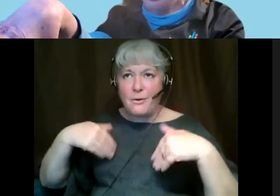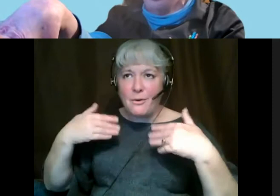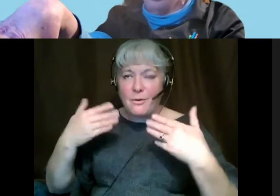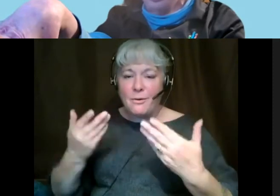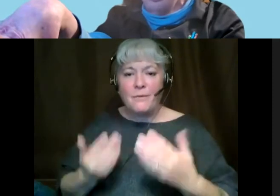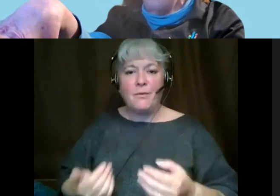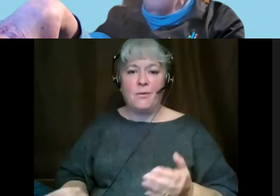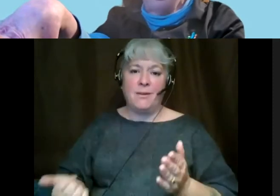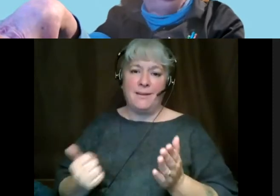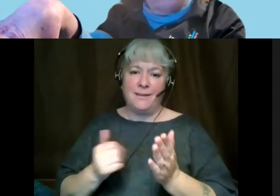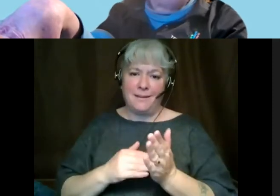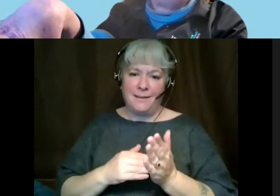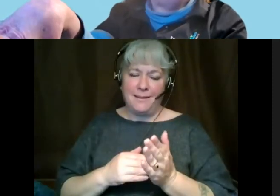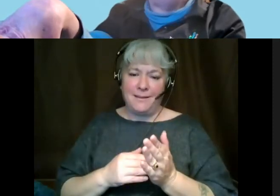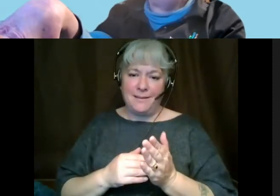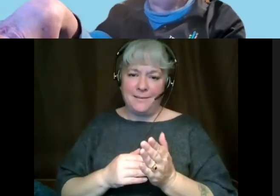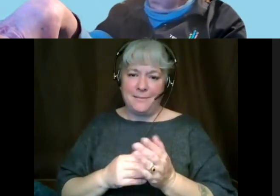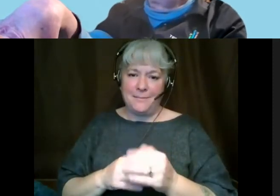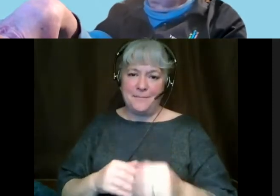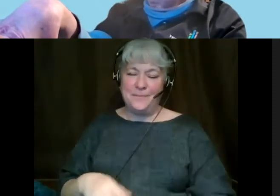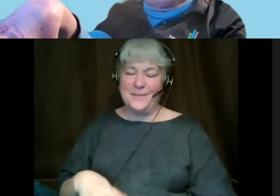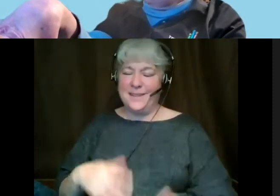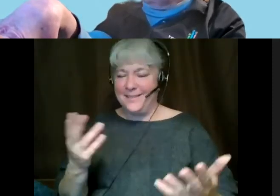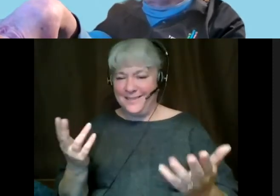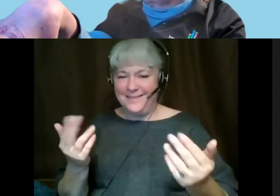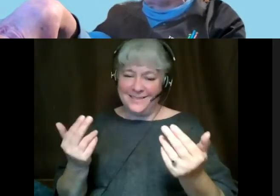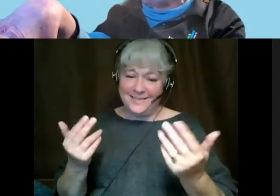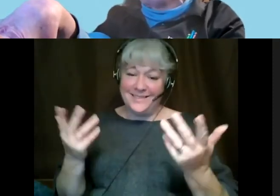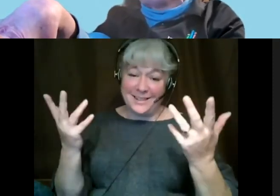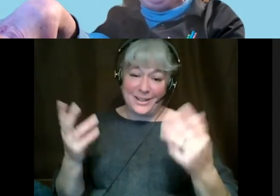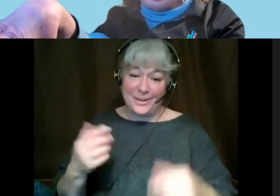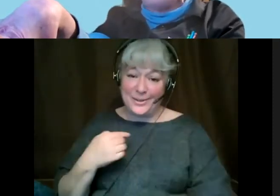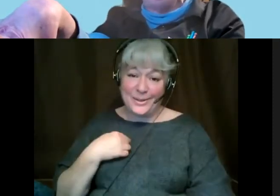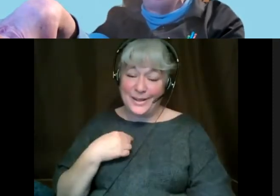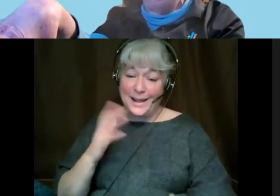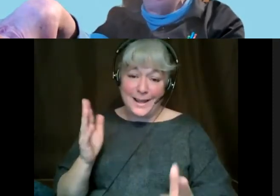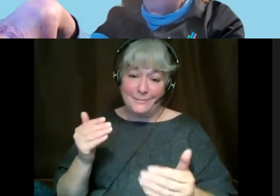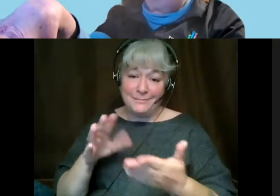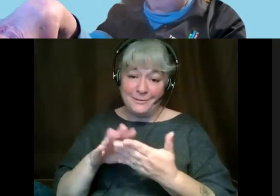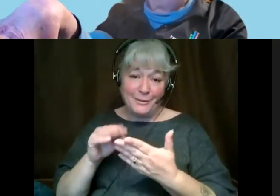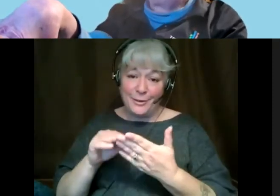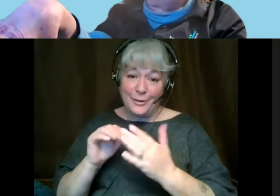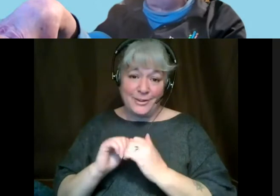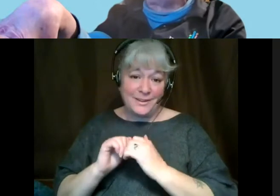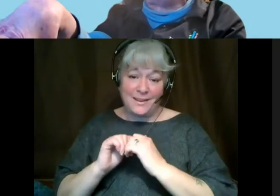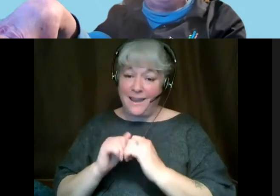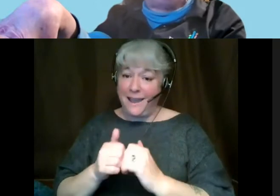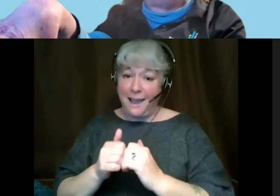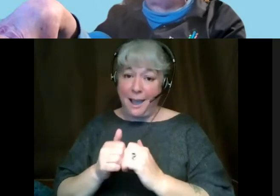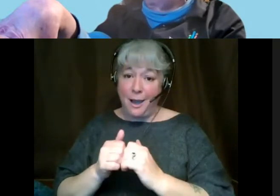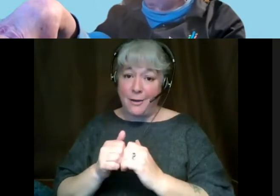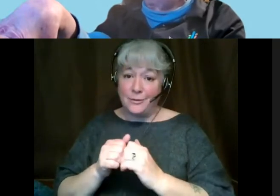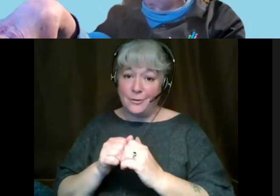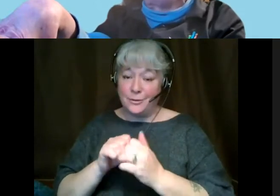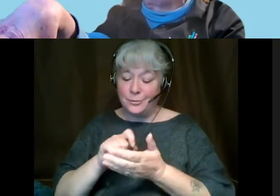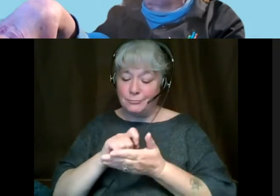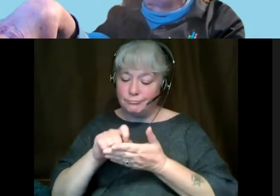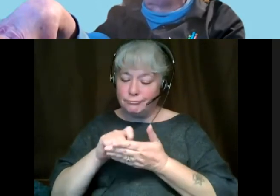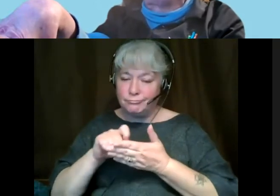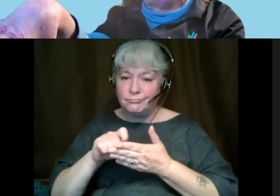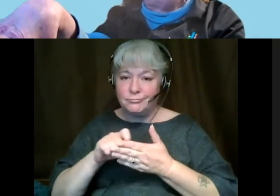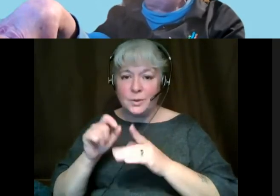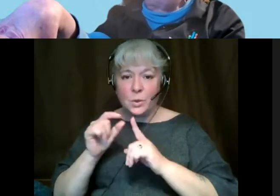again. And so I just learned how to write down